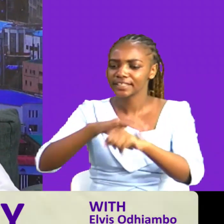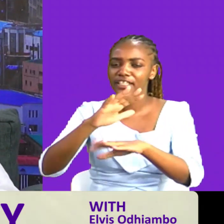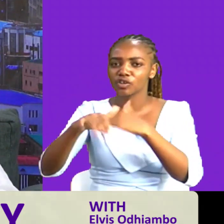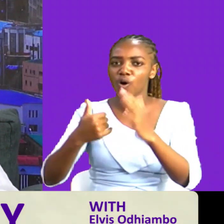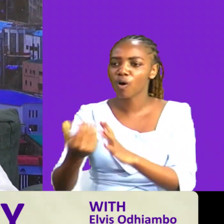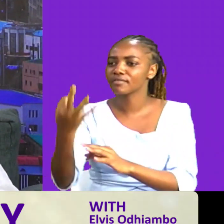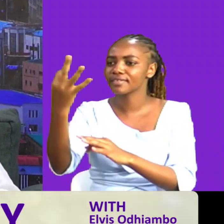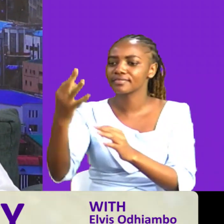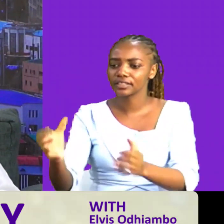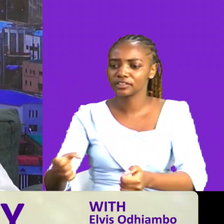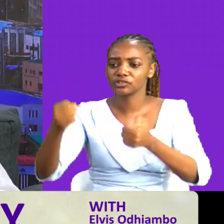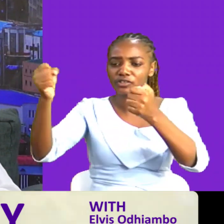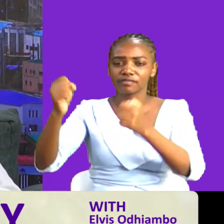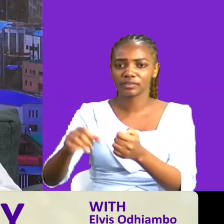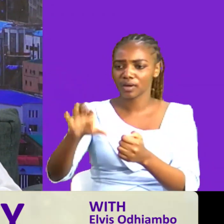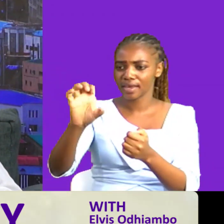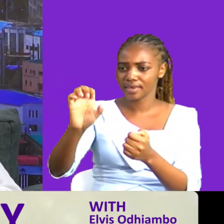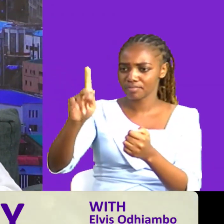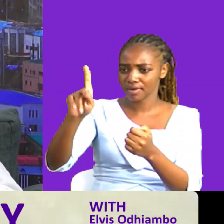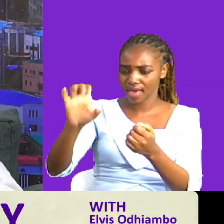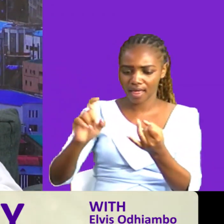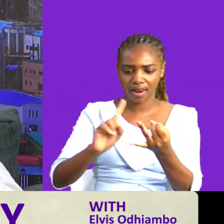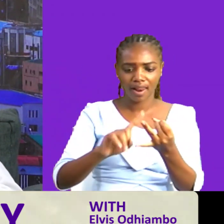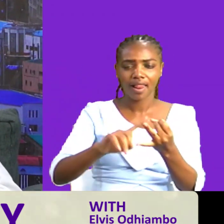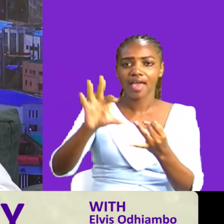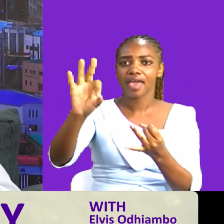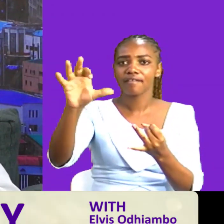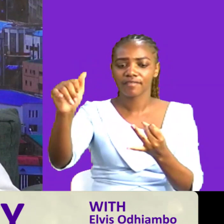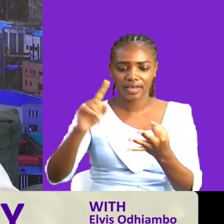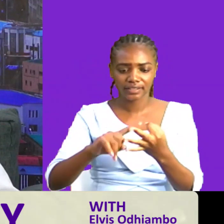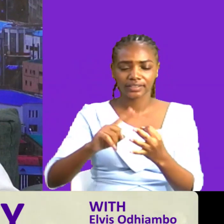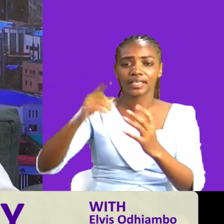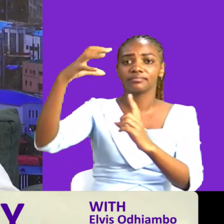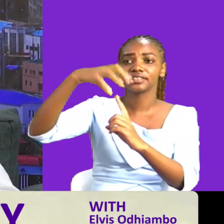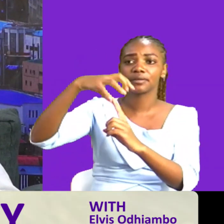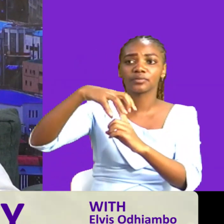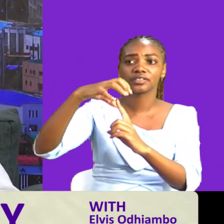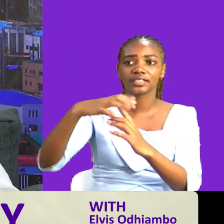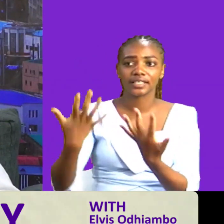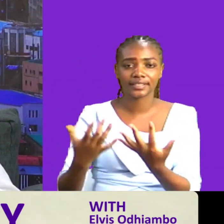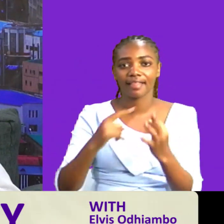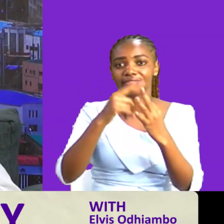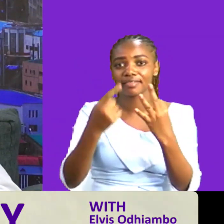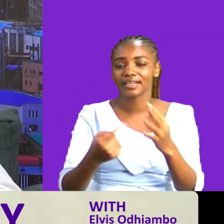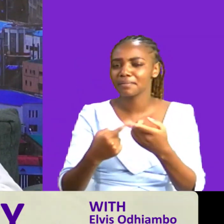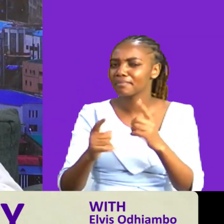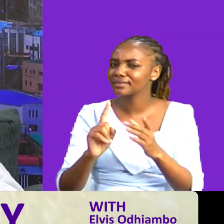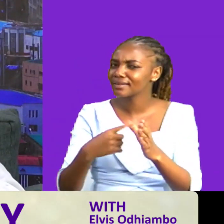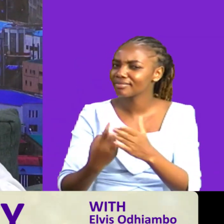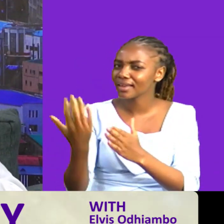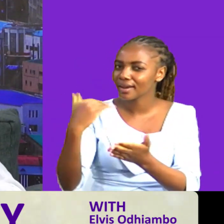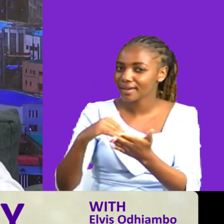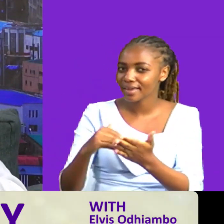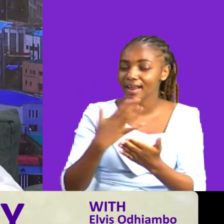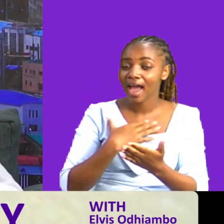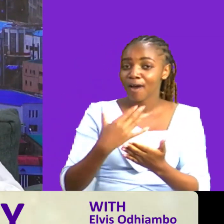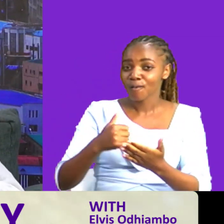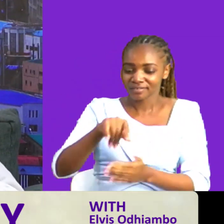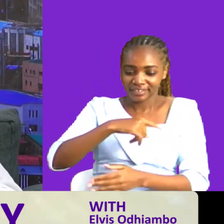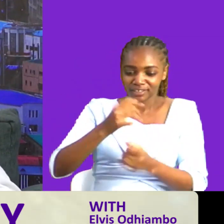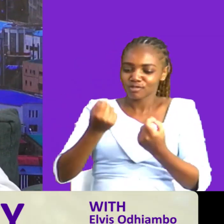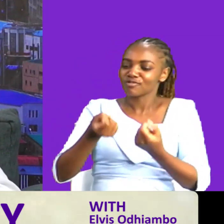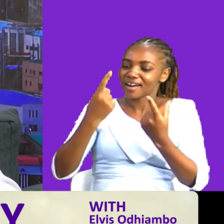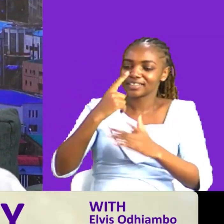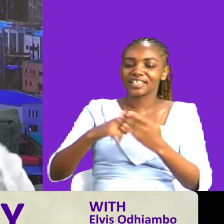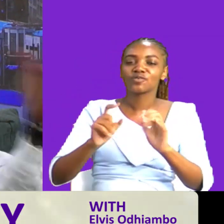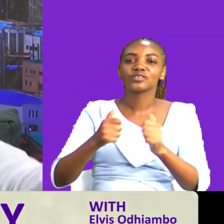the EPL, the FA Cup, as well as the Champions League, all together. But then again, just to get a glimpse of what happened